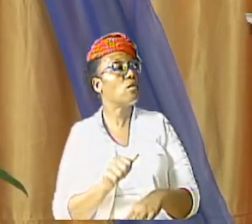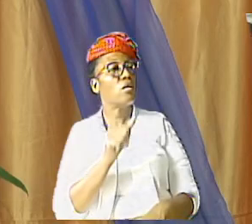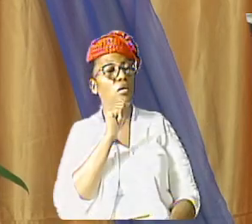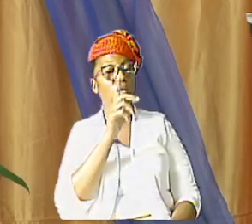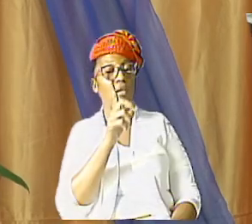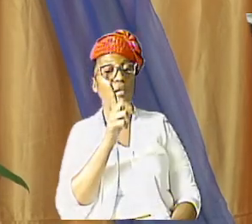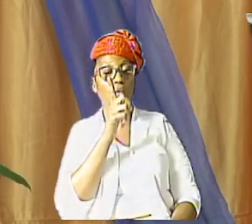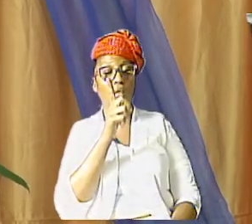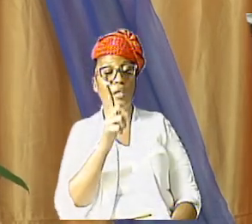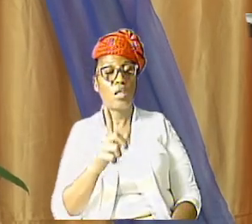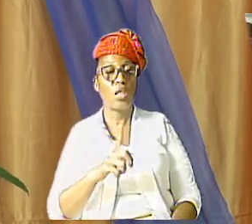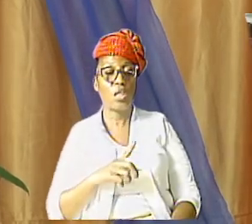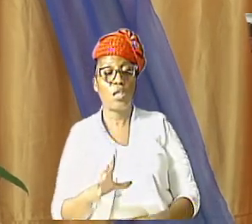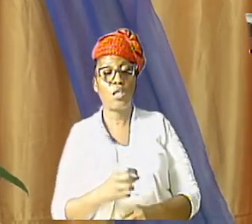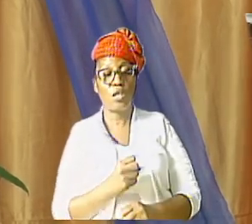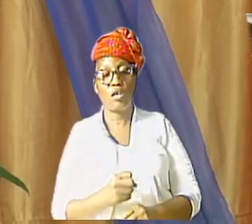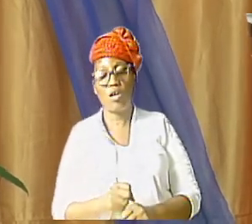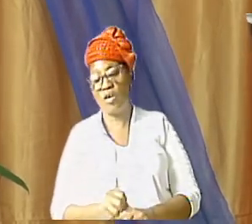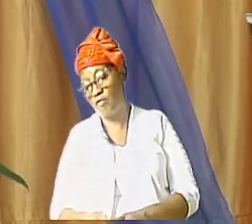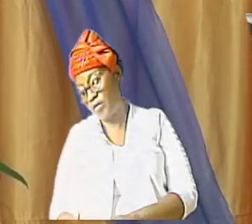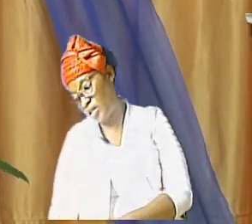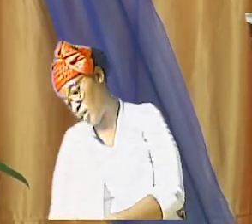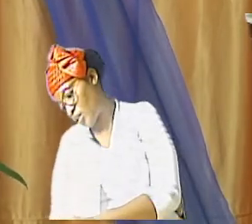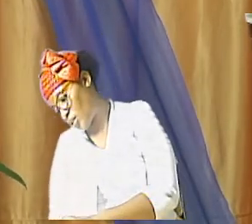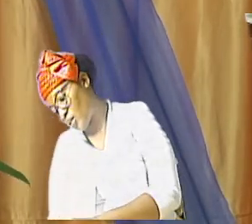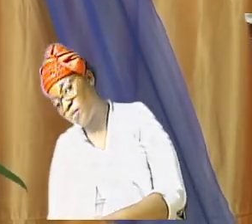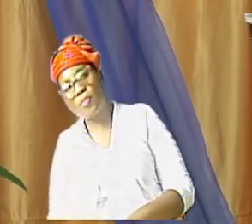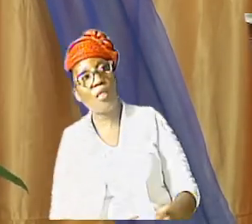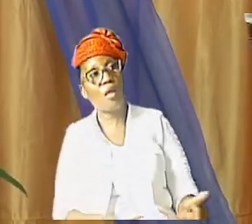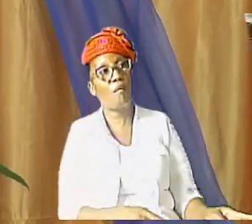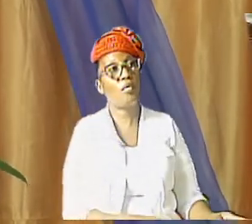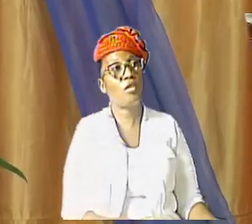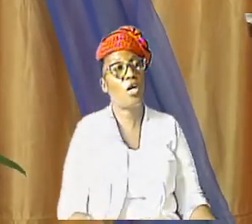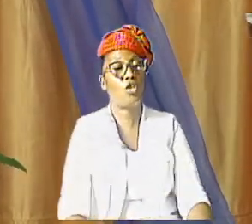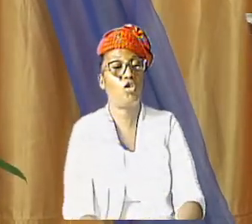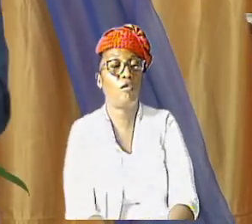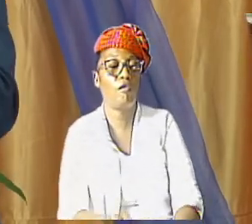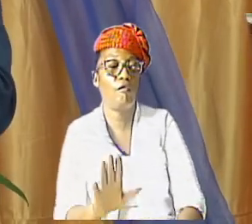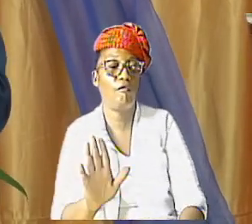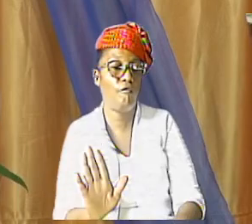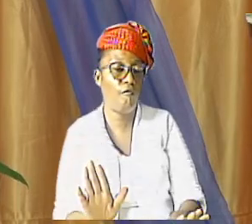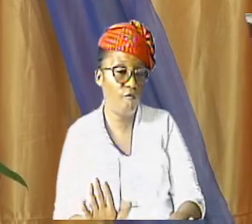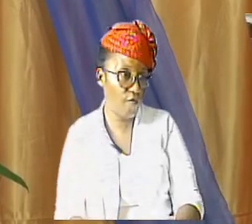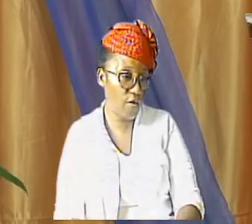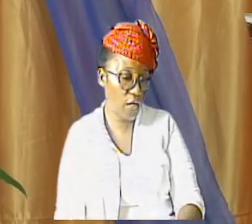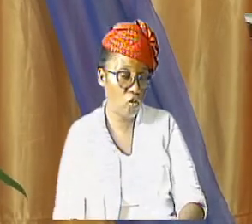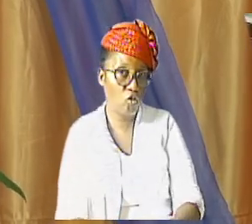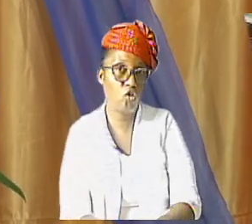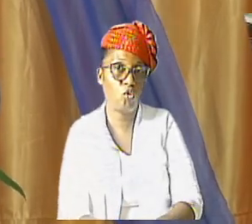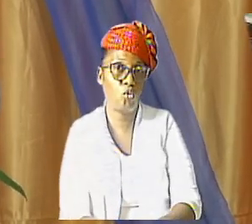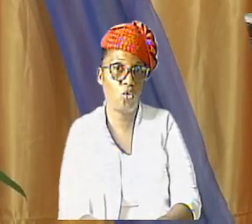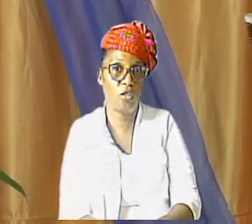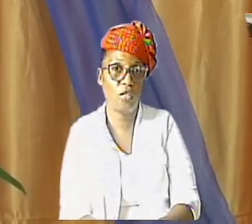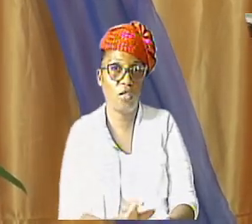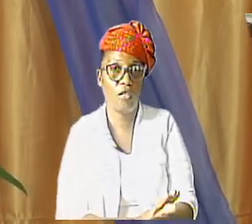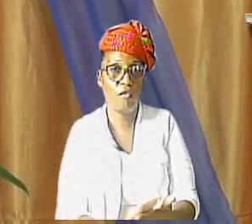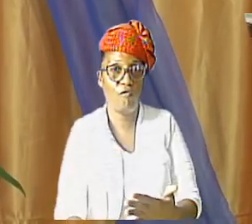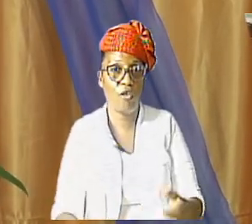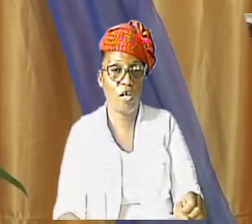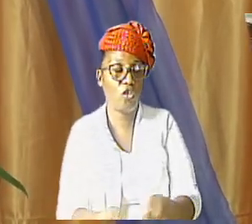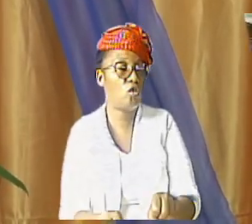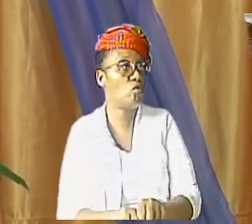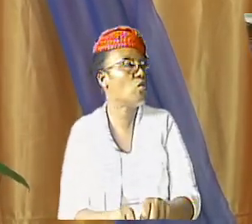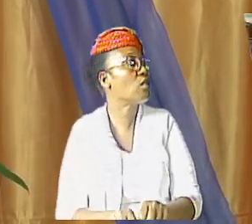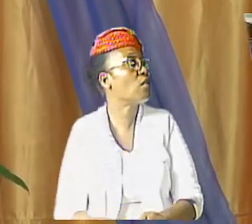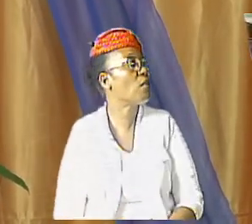take off their heels and they're going to put on their track shoe and the other kind of shoe, flat shoe. You remember